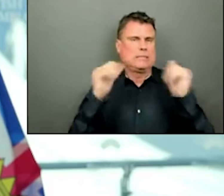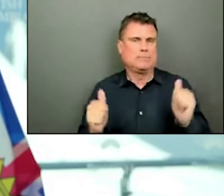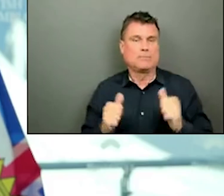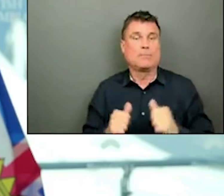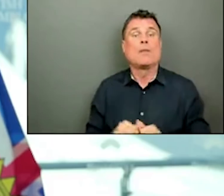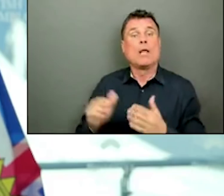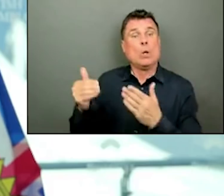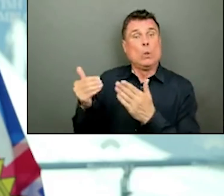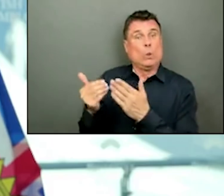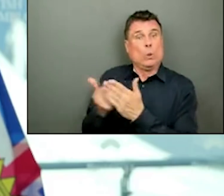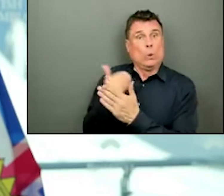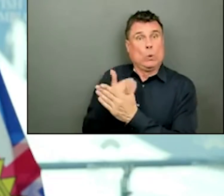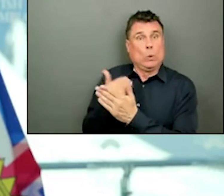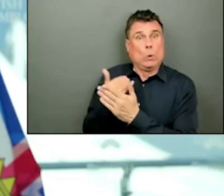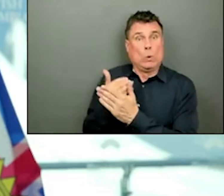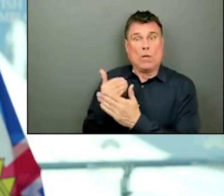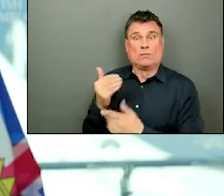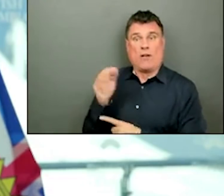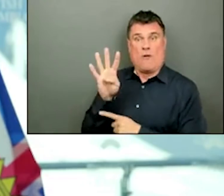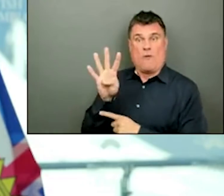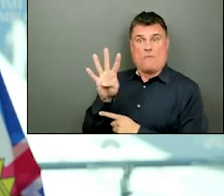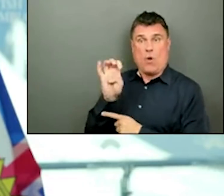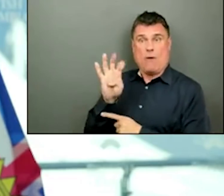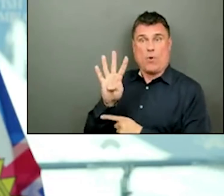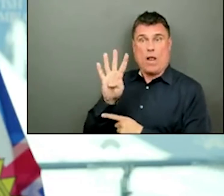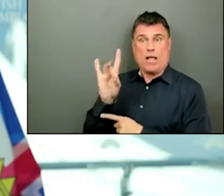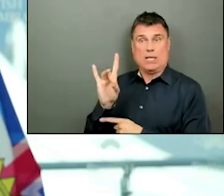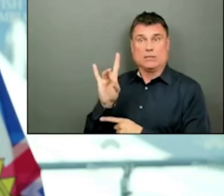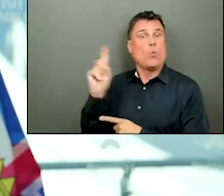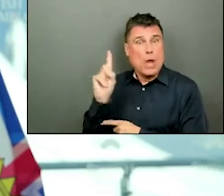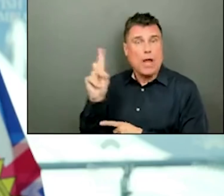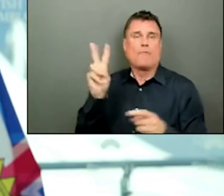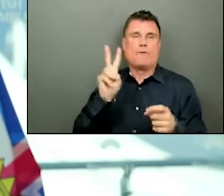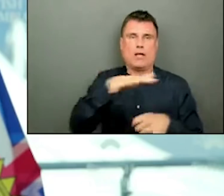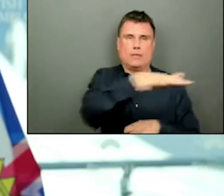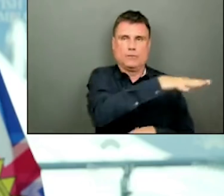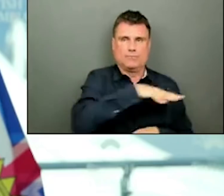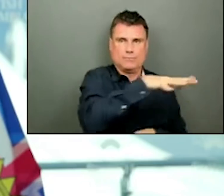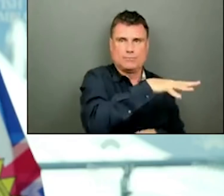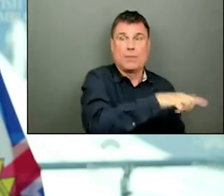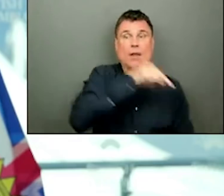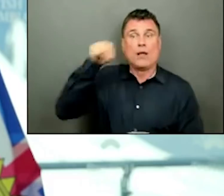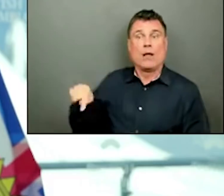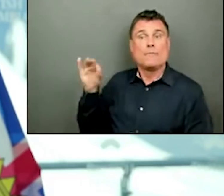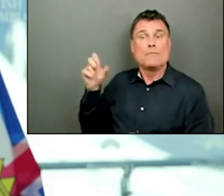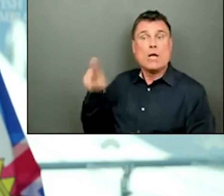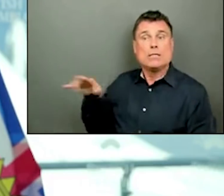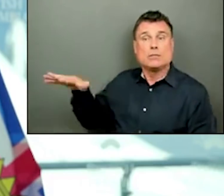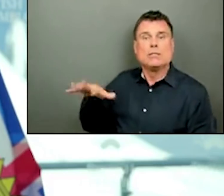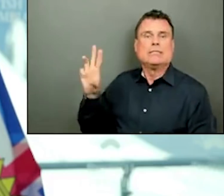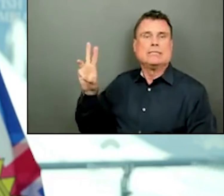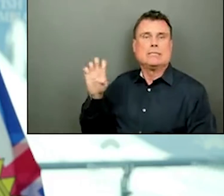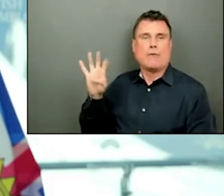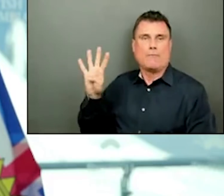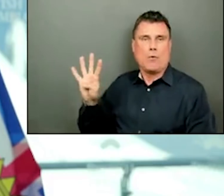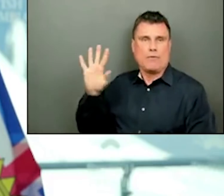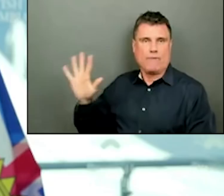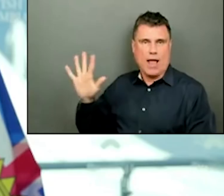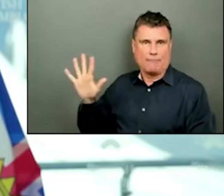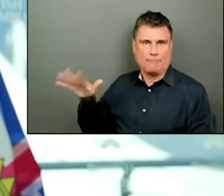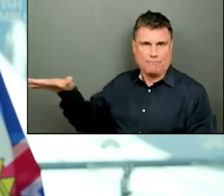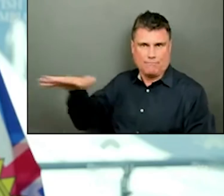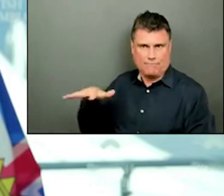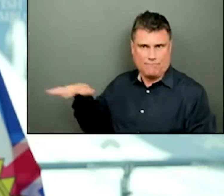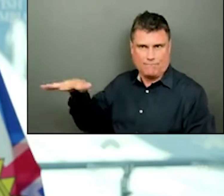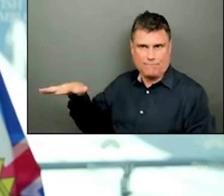cases, 448 were in the Vancouver Coastal Health Region, 645 in the Fraser Health Region, 69